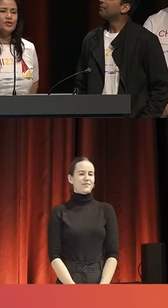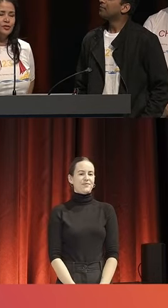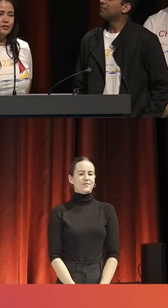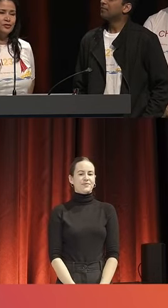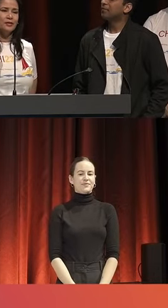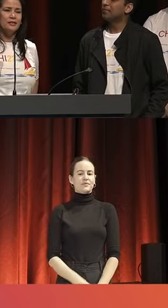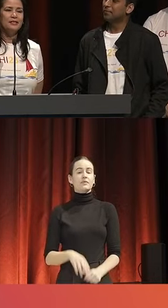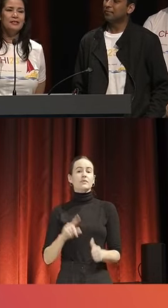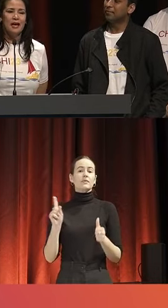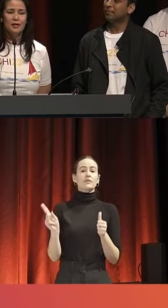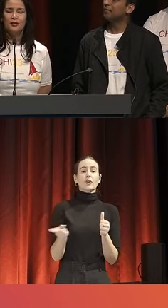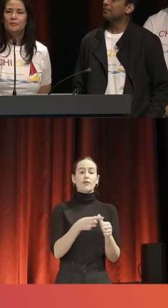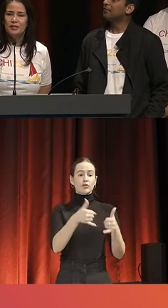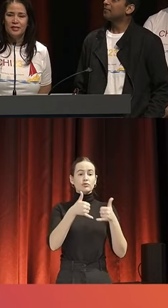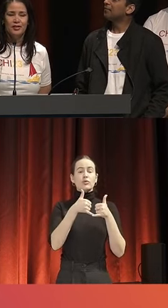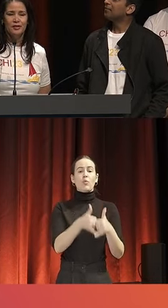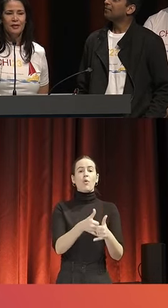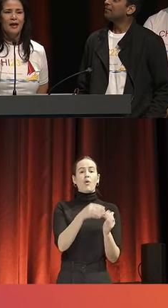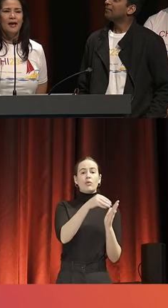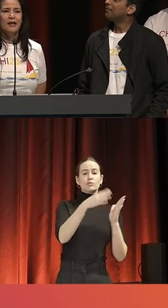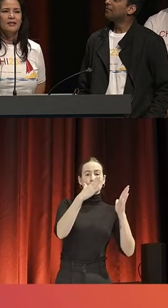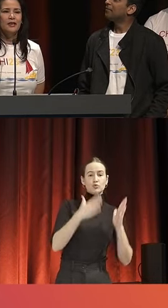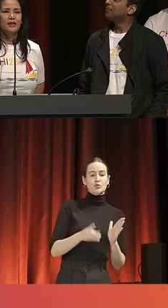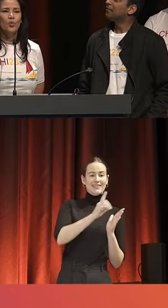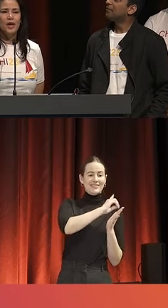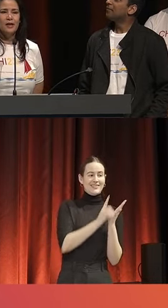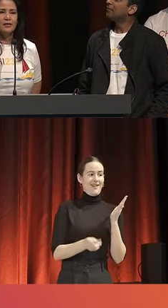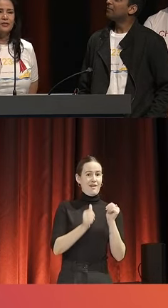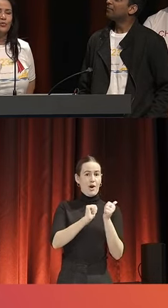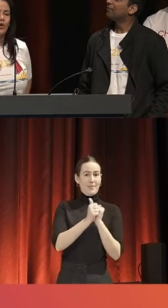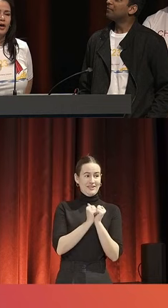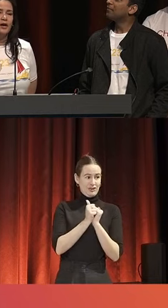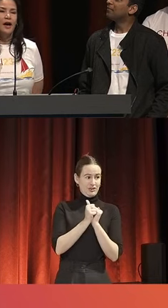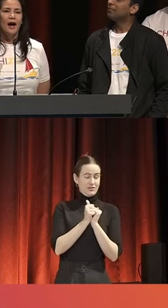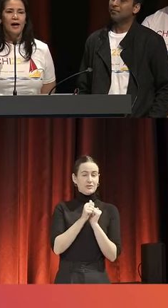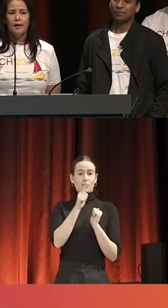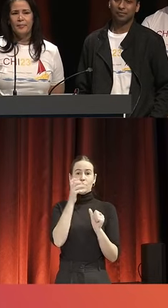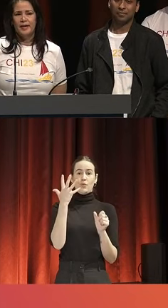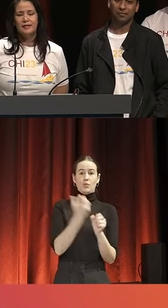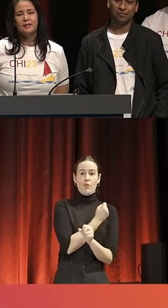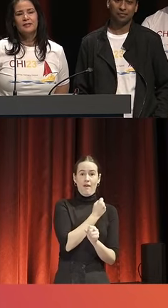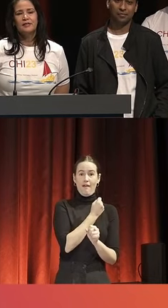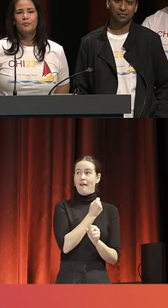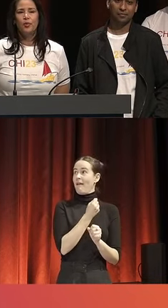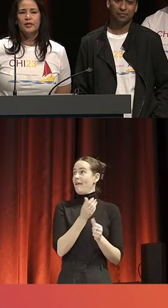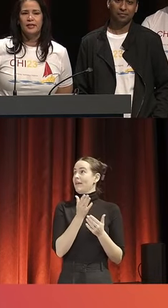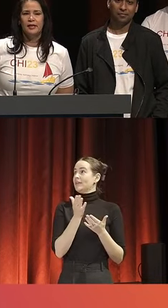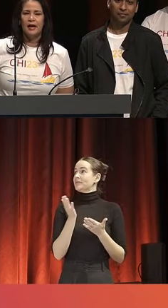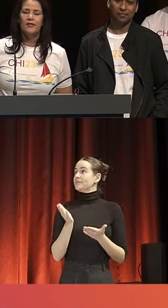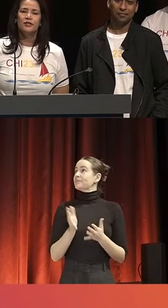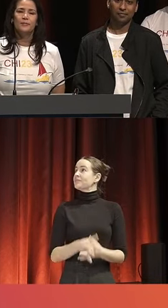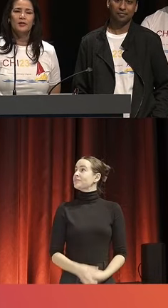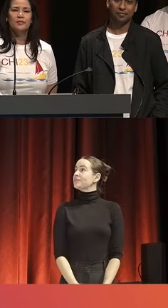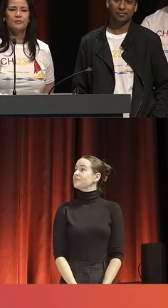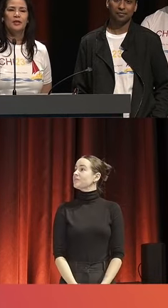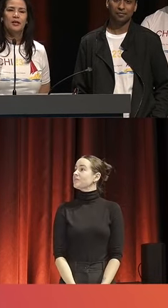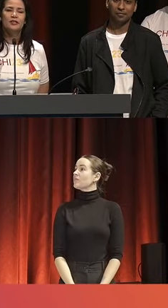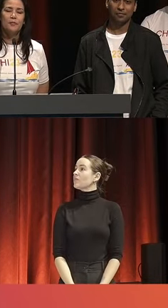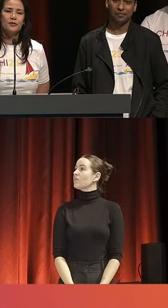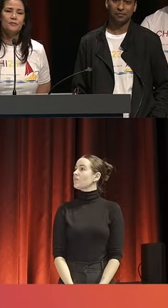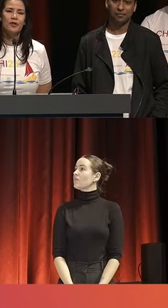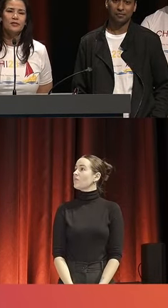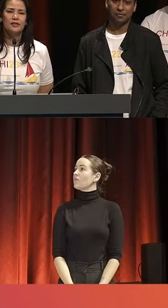first student design competition, the winners were Agapet, supporting a